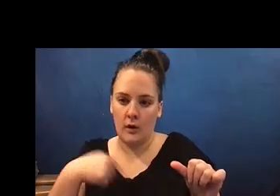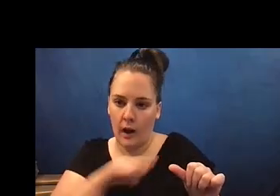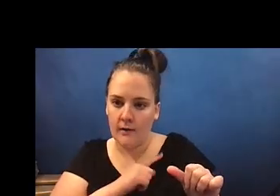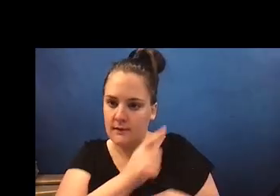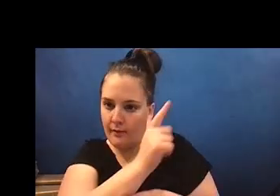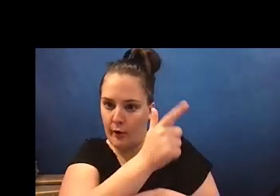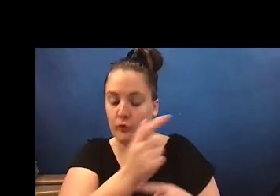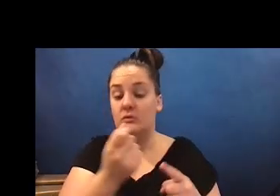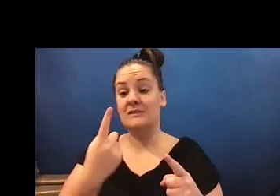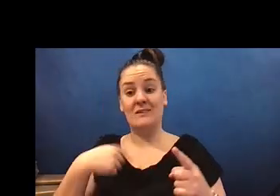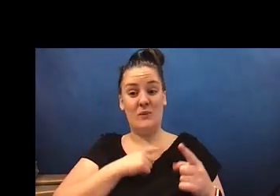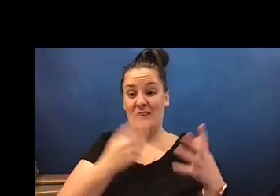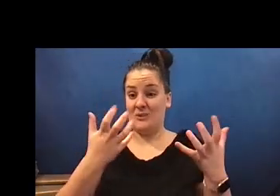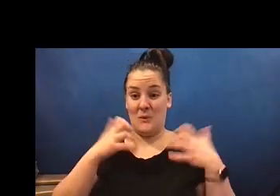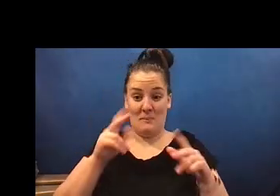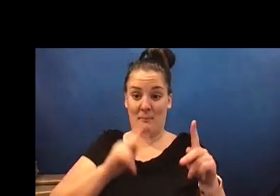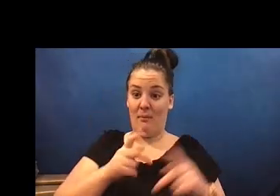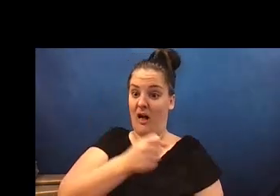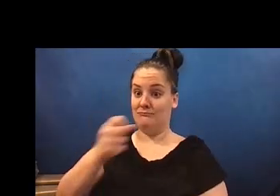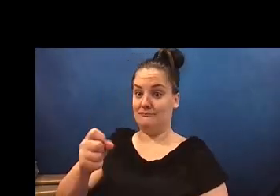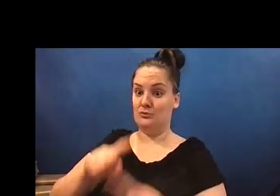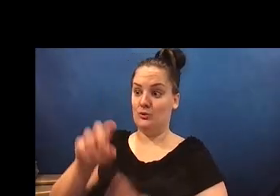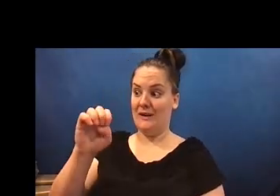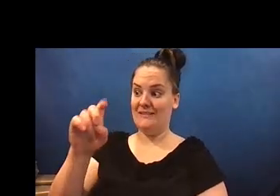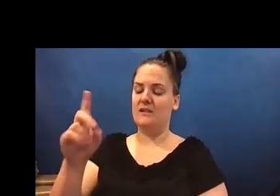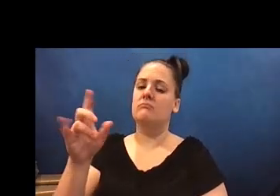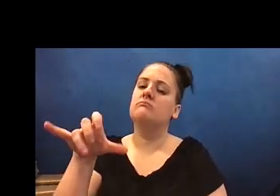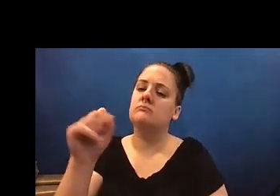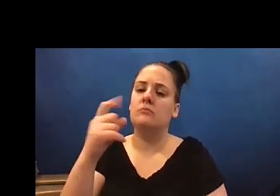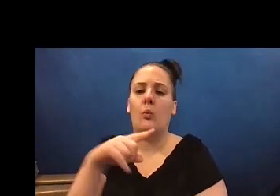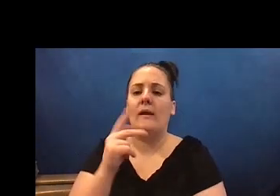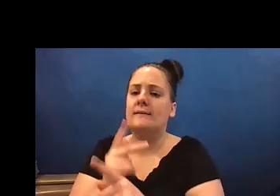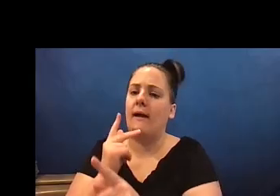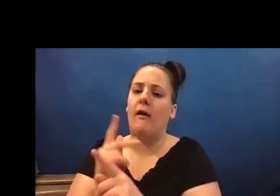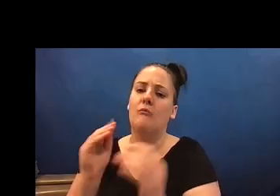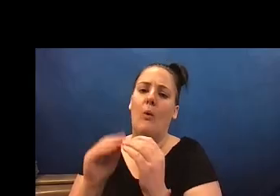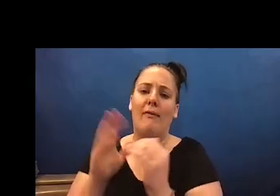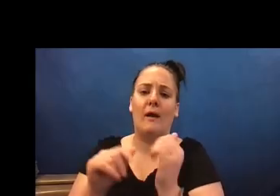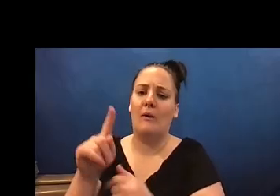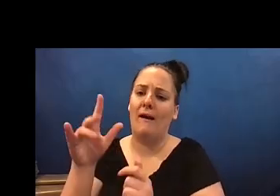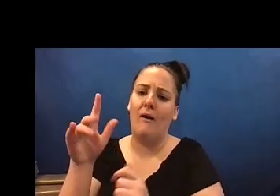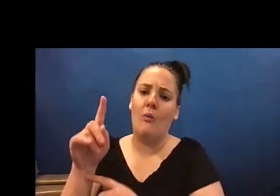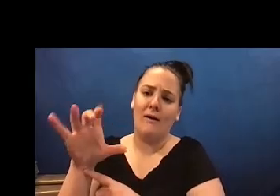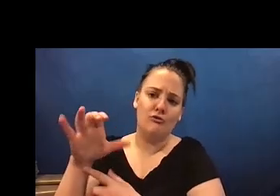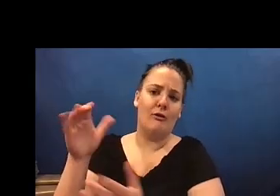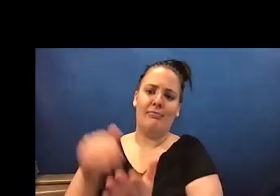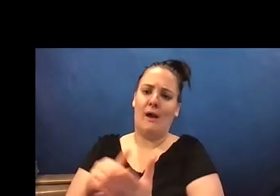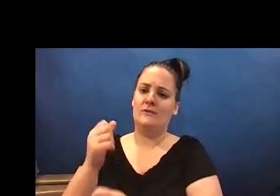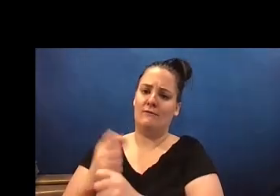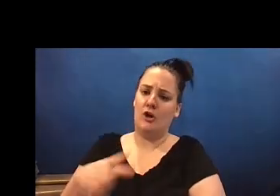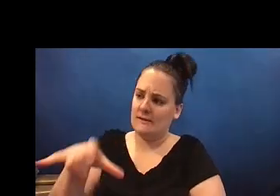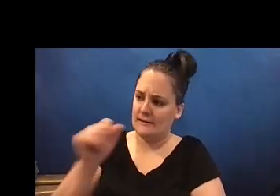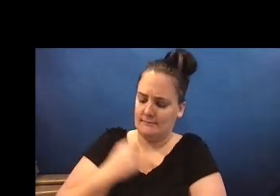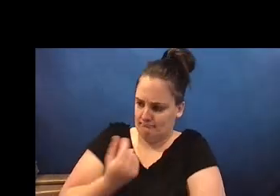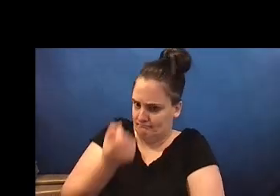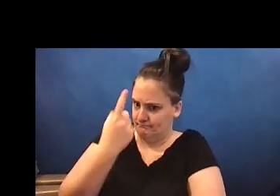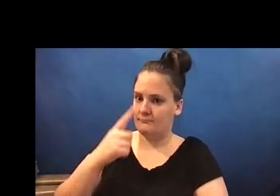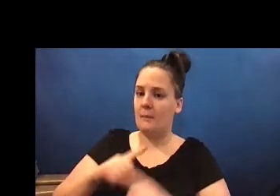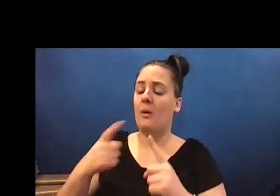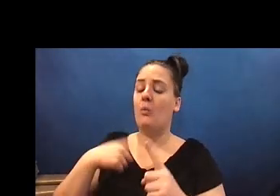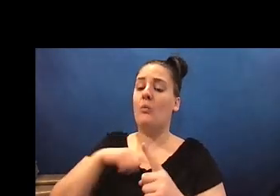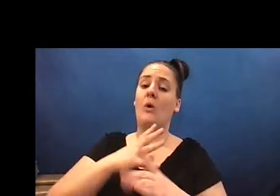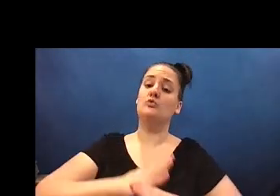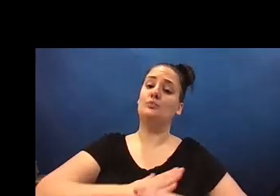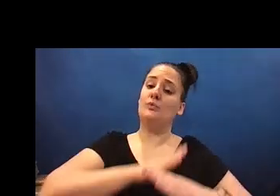take care of over 100,000 of them a year, but we really want them to be healthy and avoid accidents and